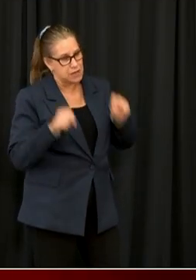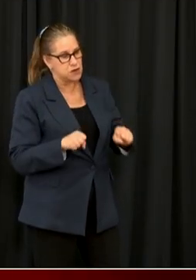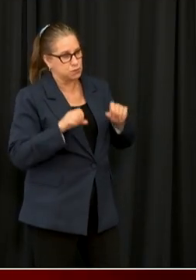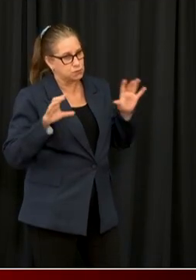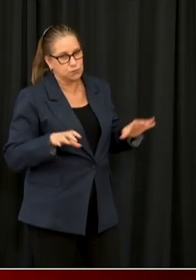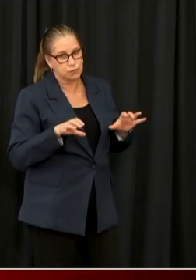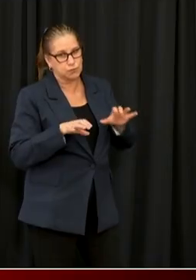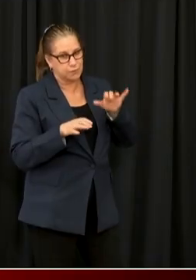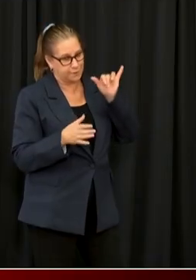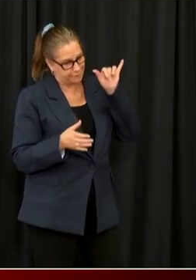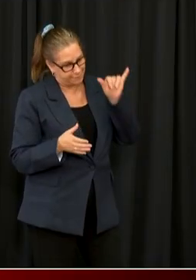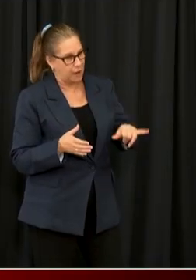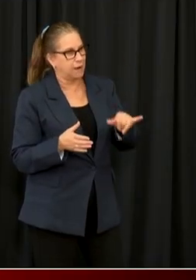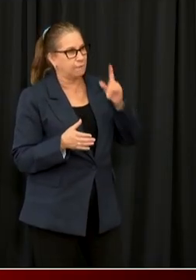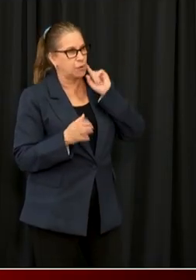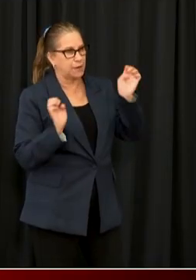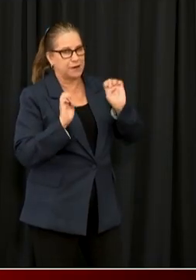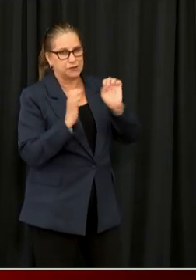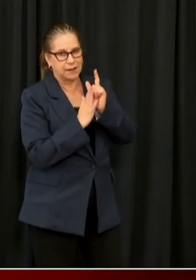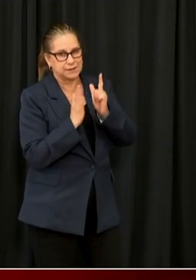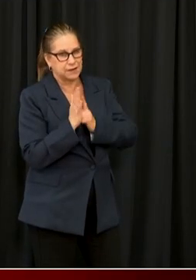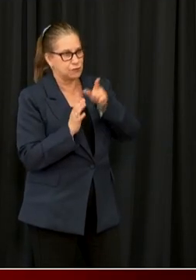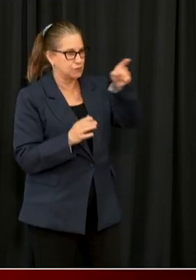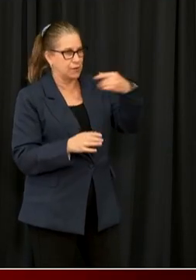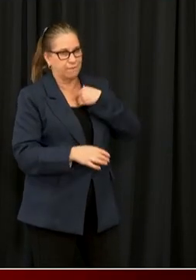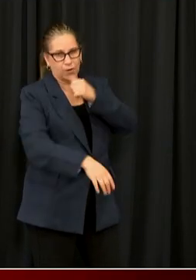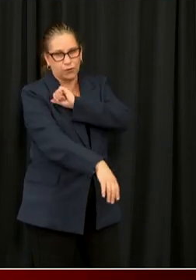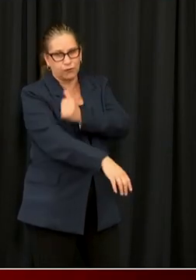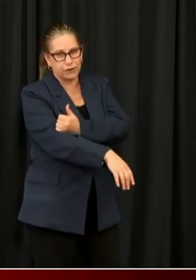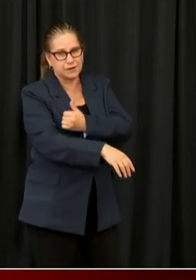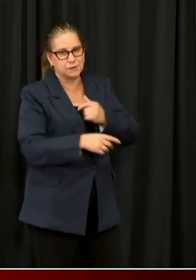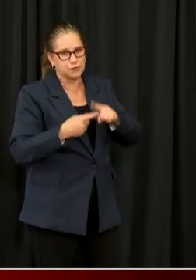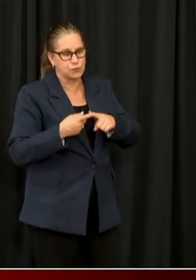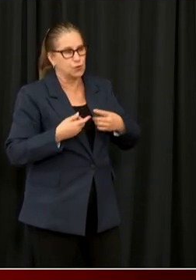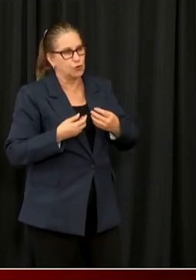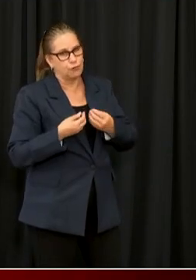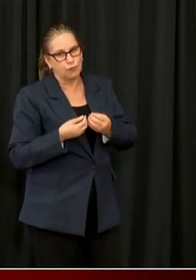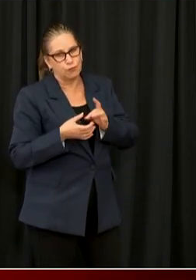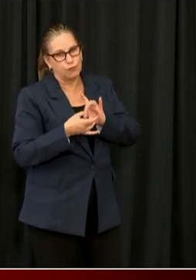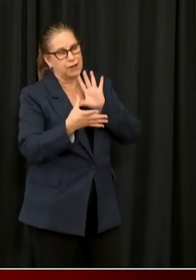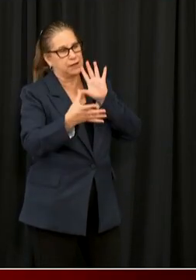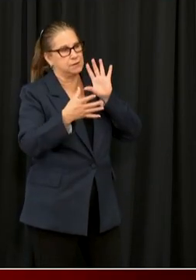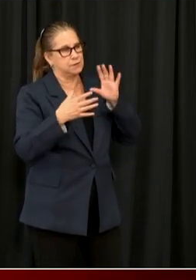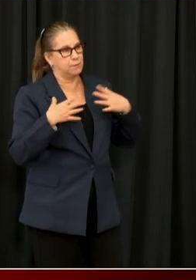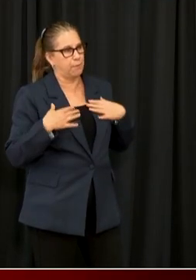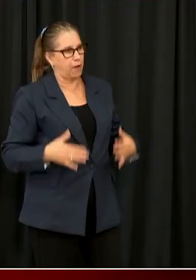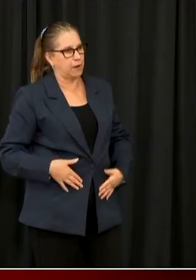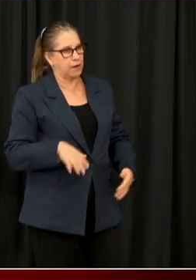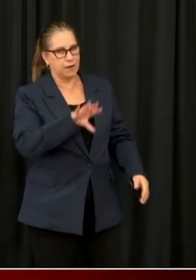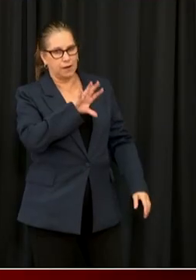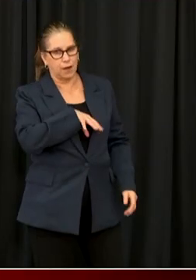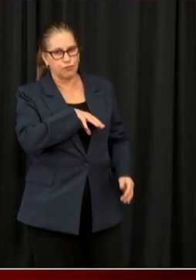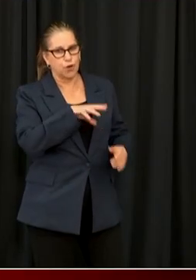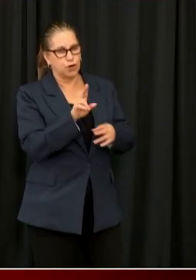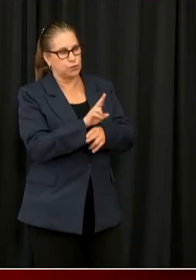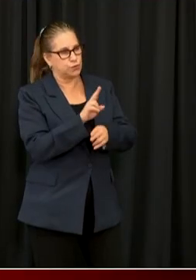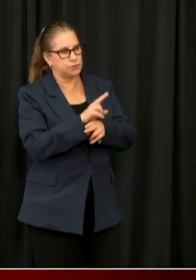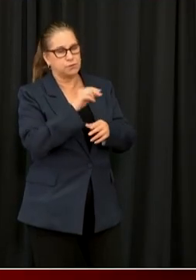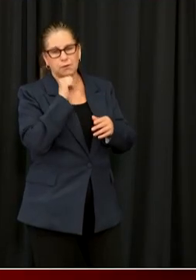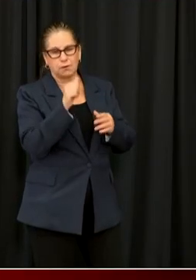to release body camera video in a use of force and the officer's name? I have